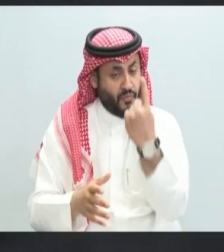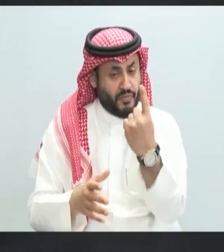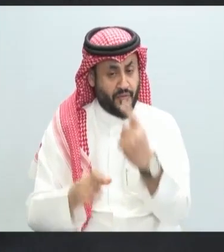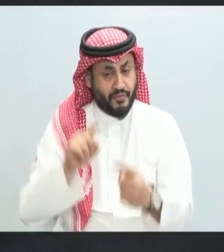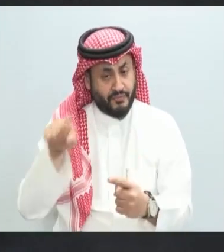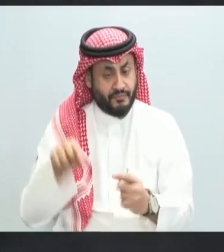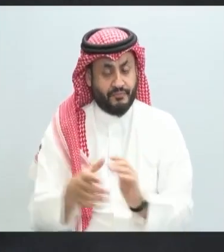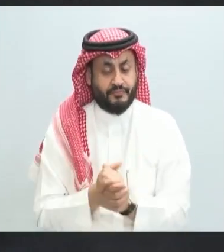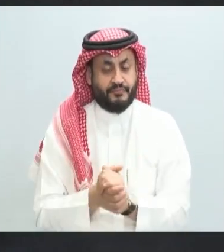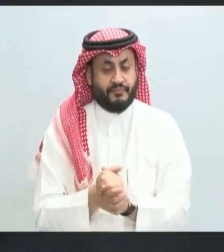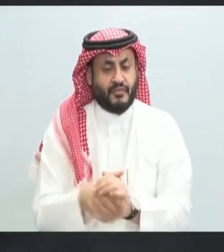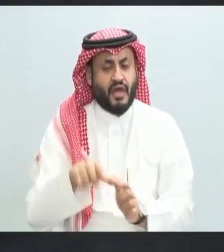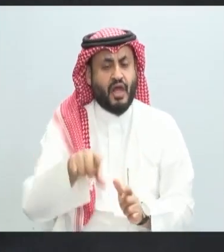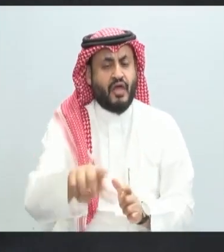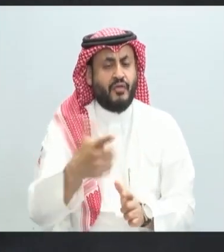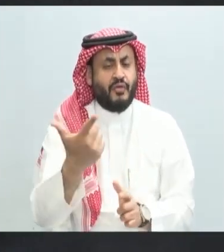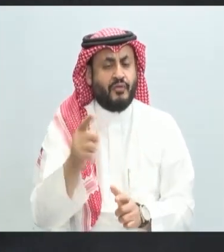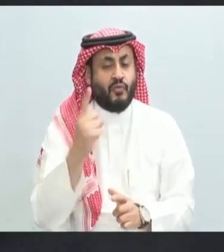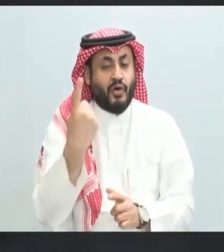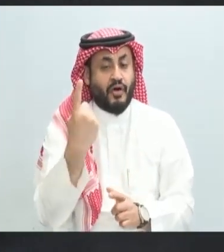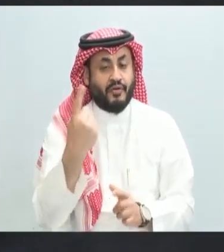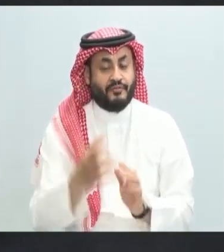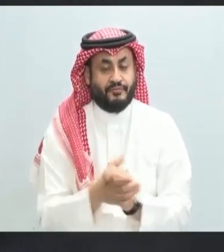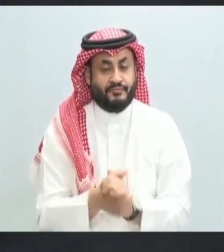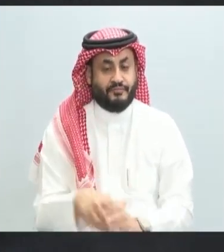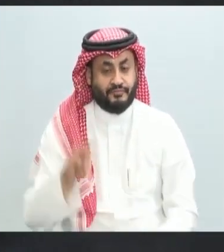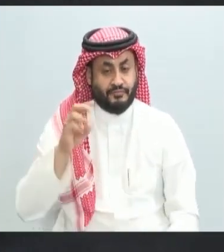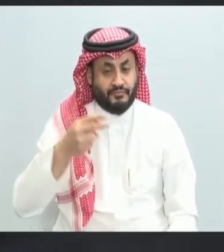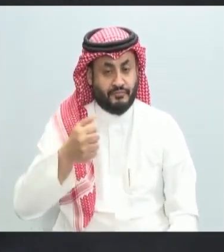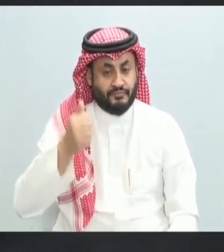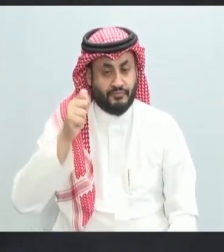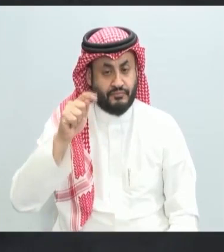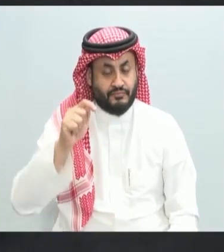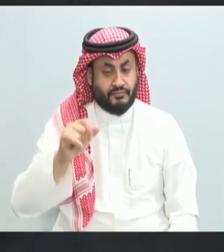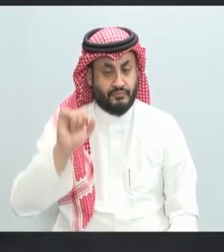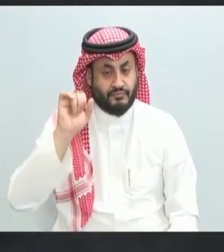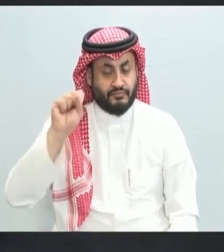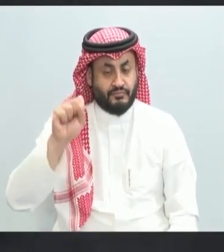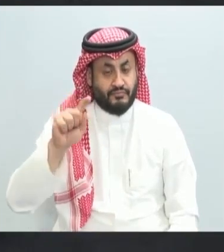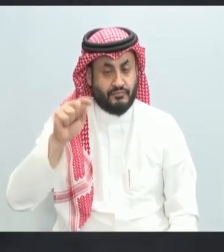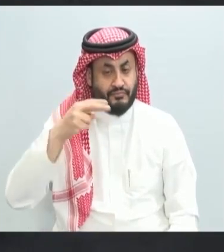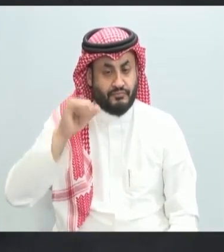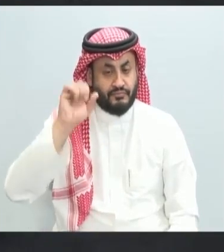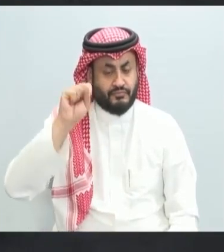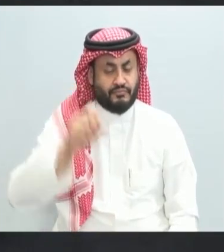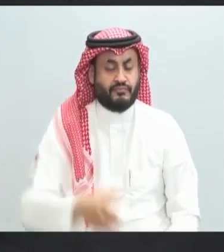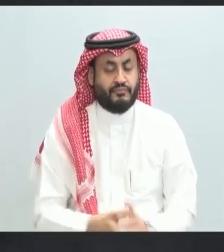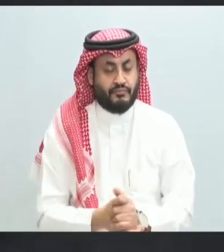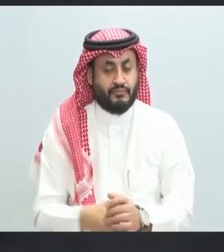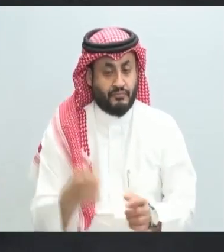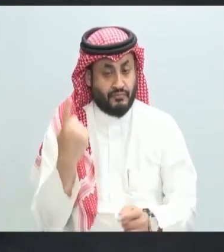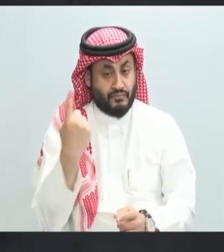thing. One thing. So maybe we are asking about one pencil or one